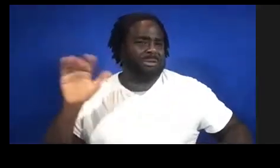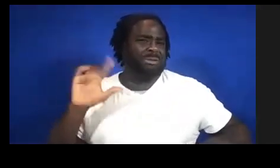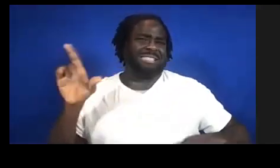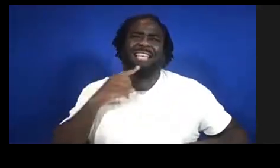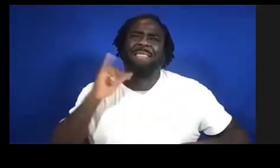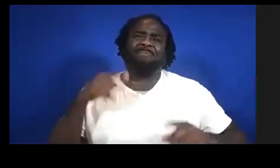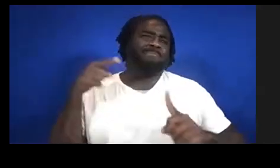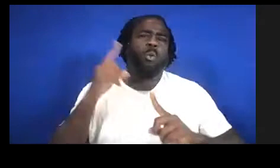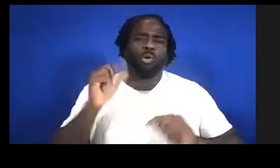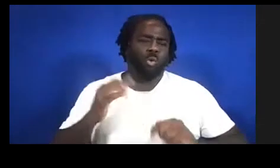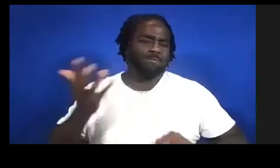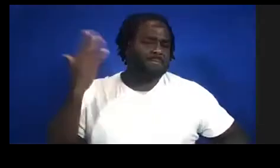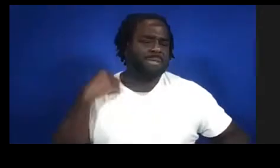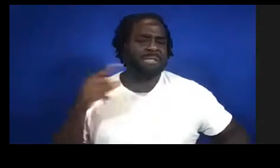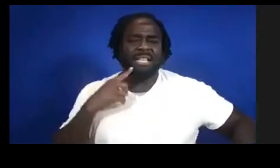black comedian.